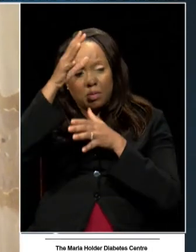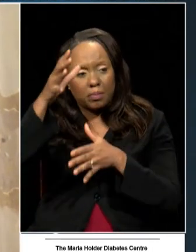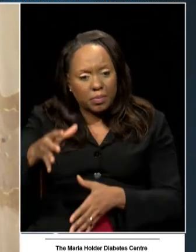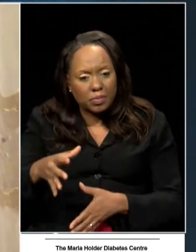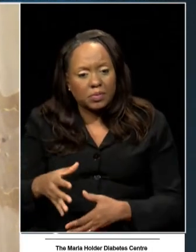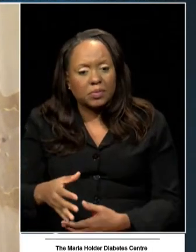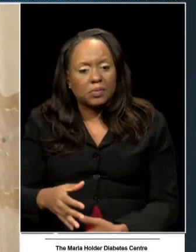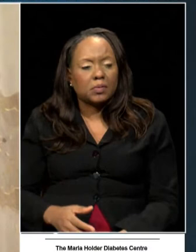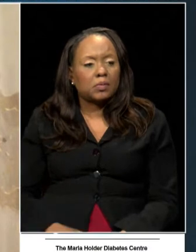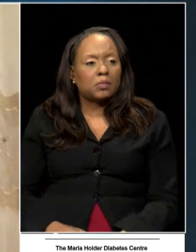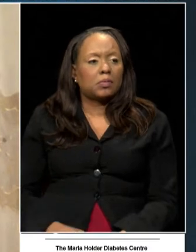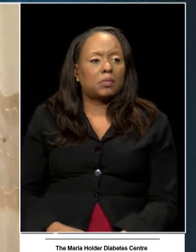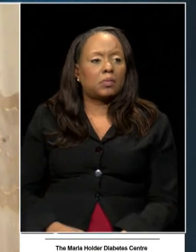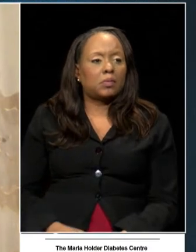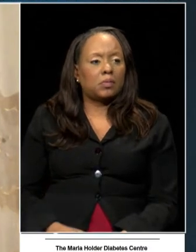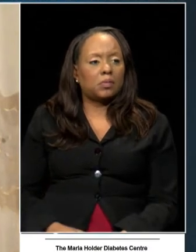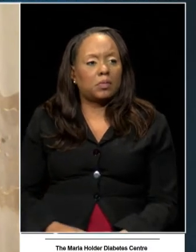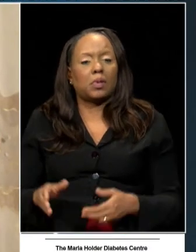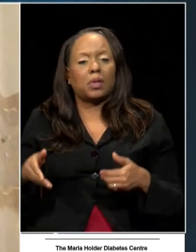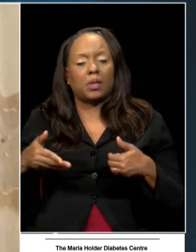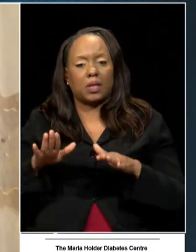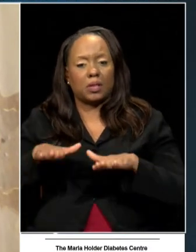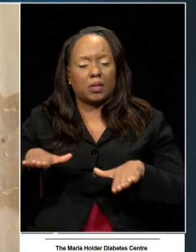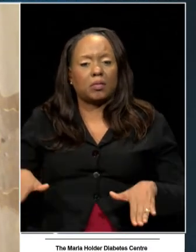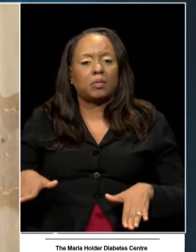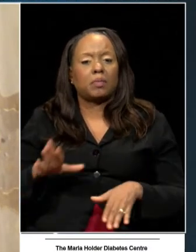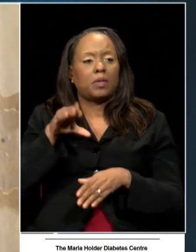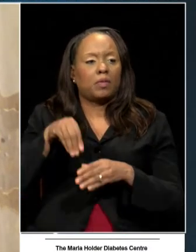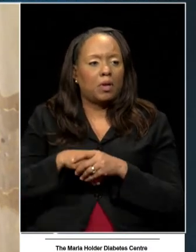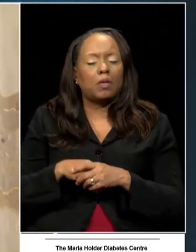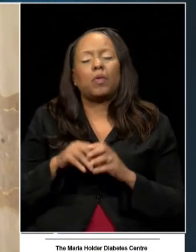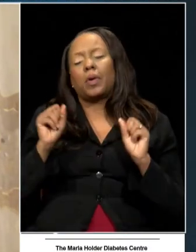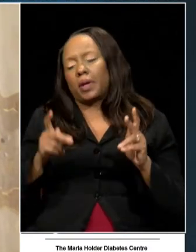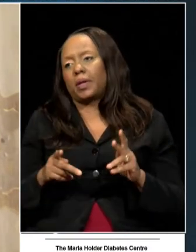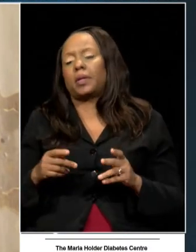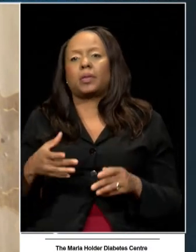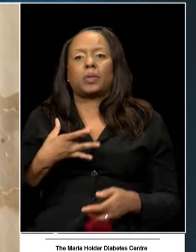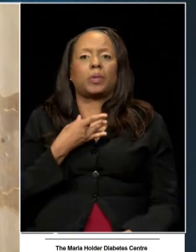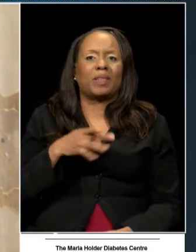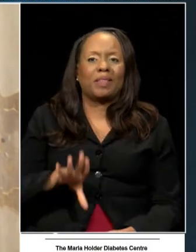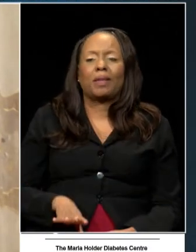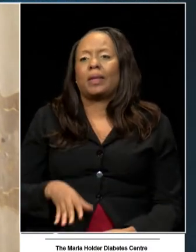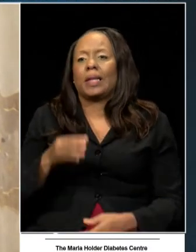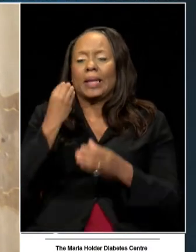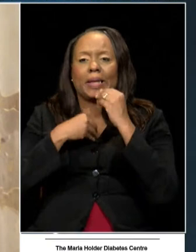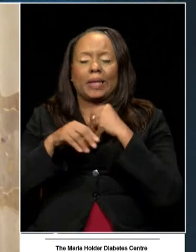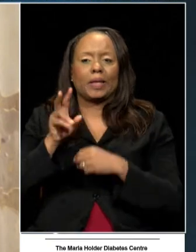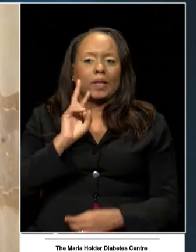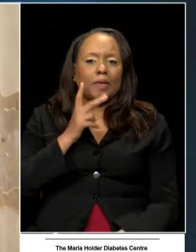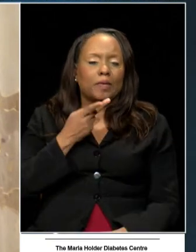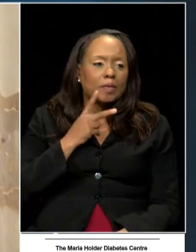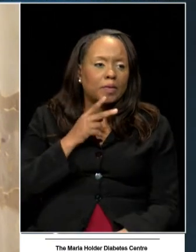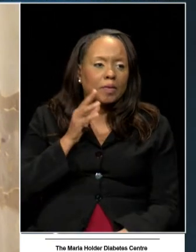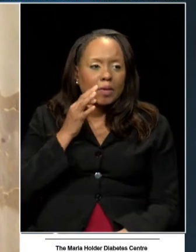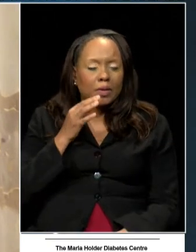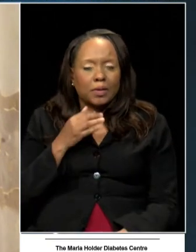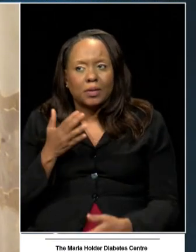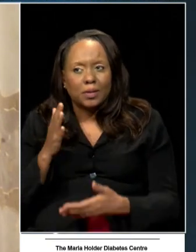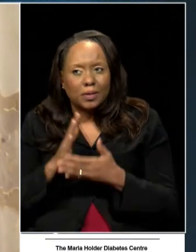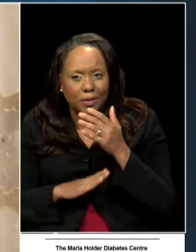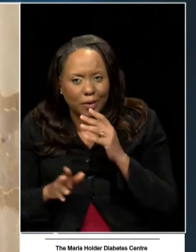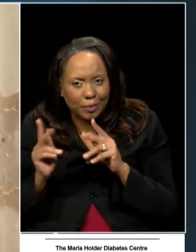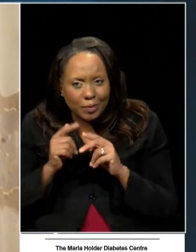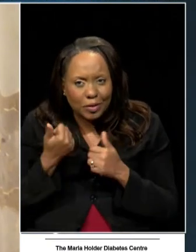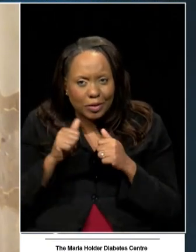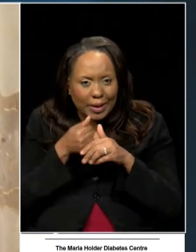get the child, include the child in the process. Okay, so they really don't like to eat fruits and vegetables, apart from hiding them in your food, which you might